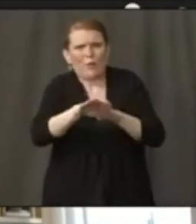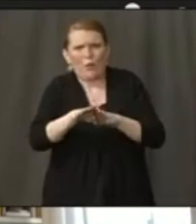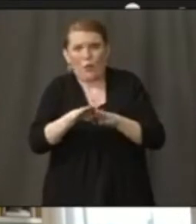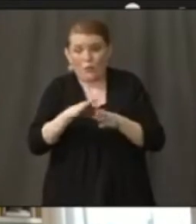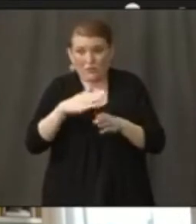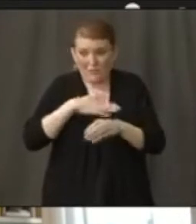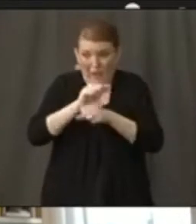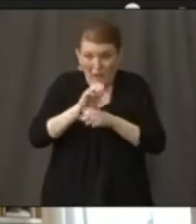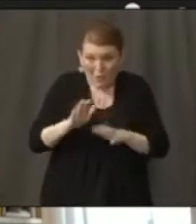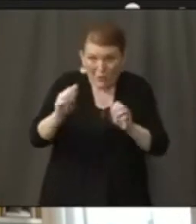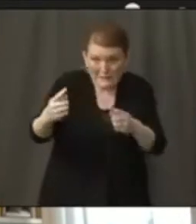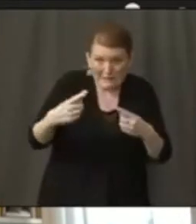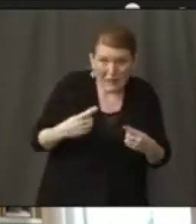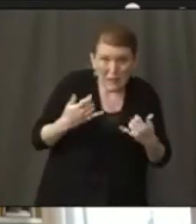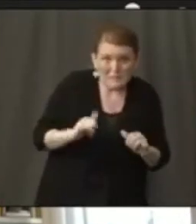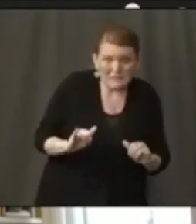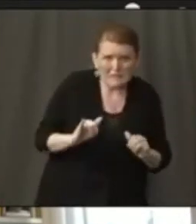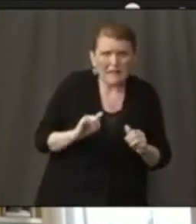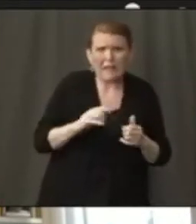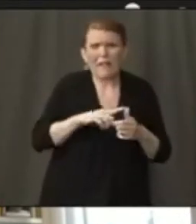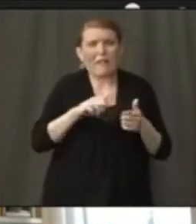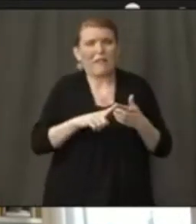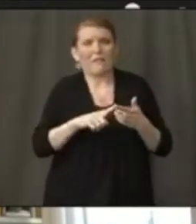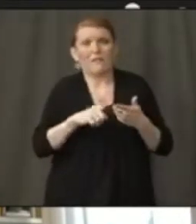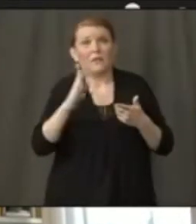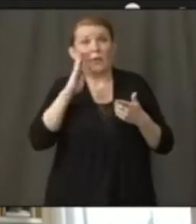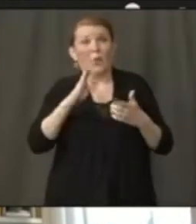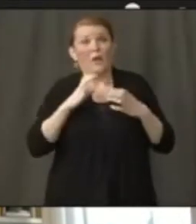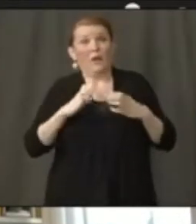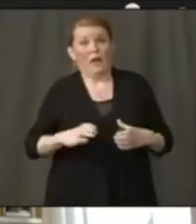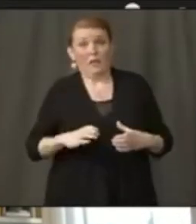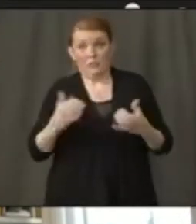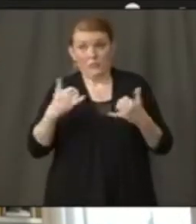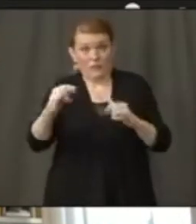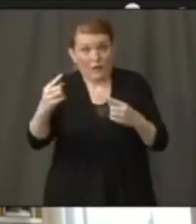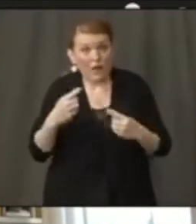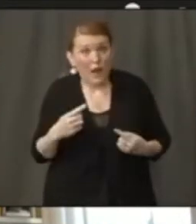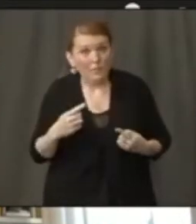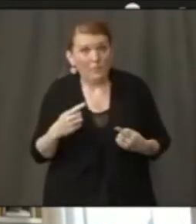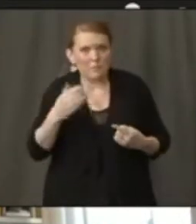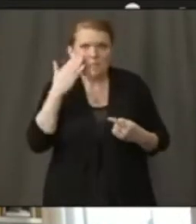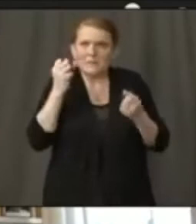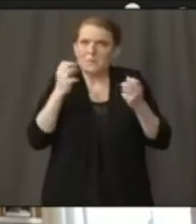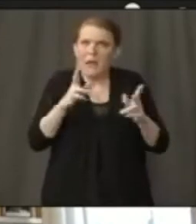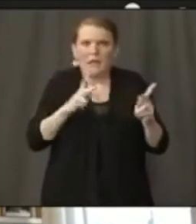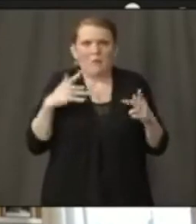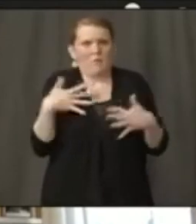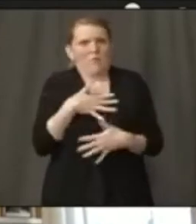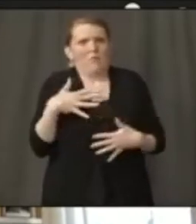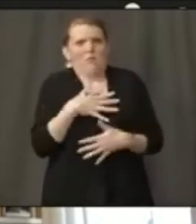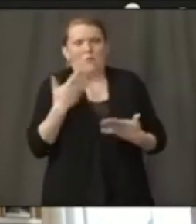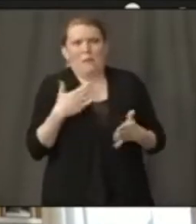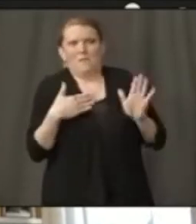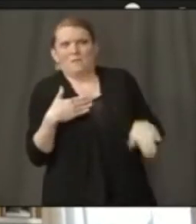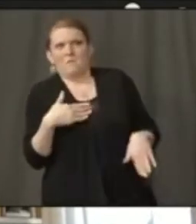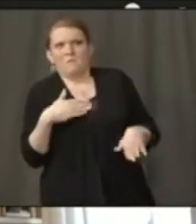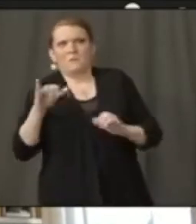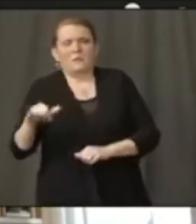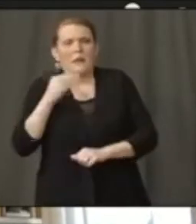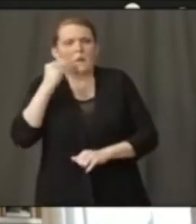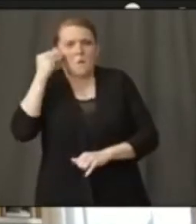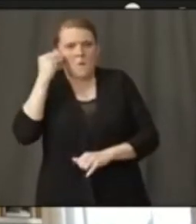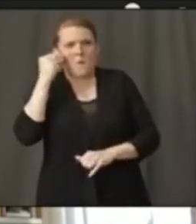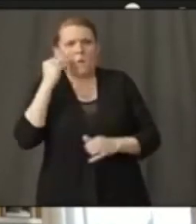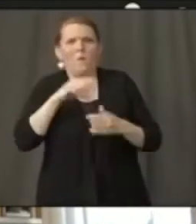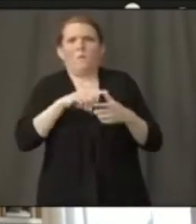And will customers come back? Because certainly there is still a lot of fear and questions about what if things go